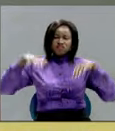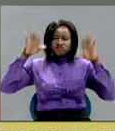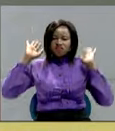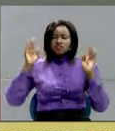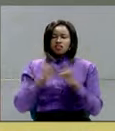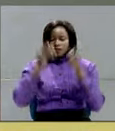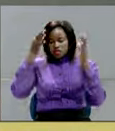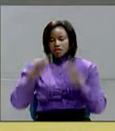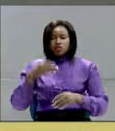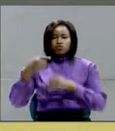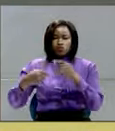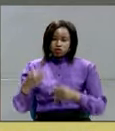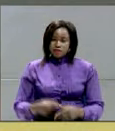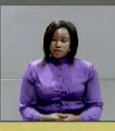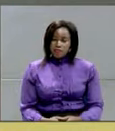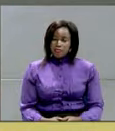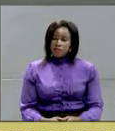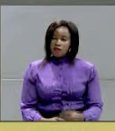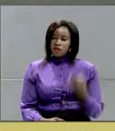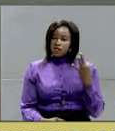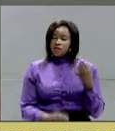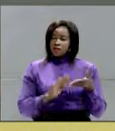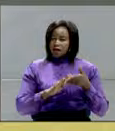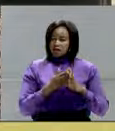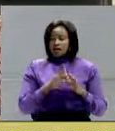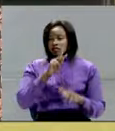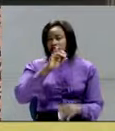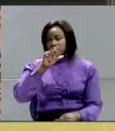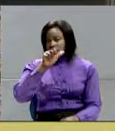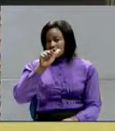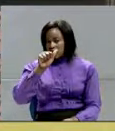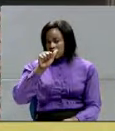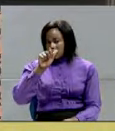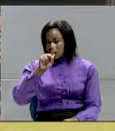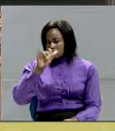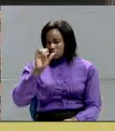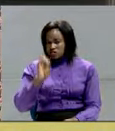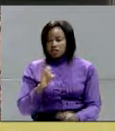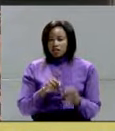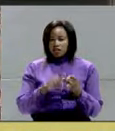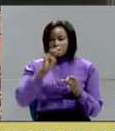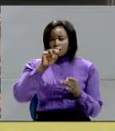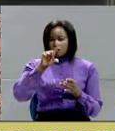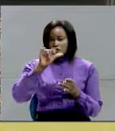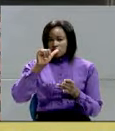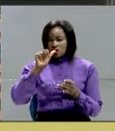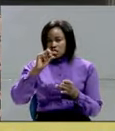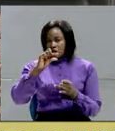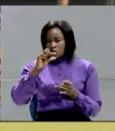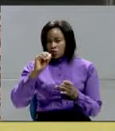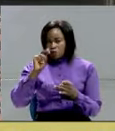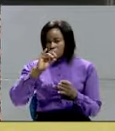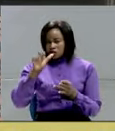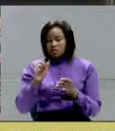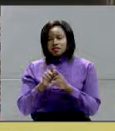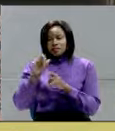on. There were 3 partners, Chisache, Muliagonja, and another one. So the third one, the husband was working as a junior to my husband